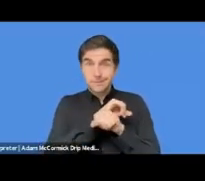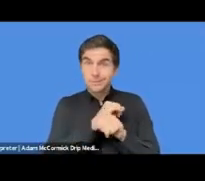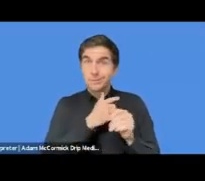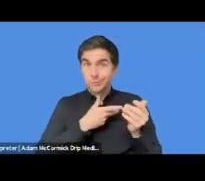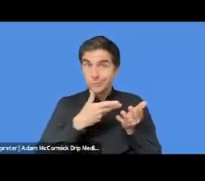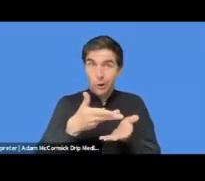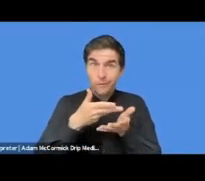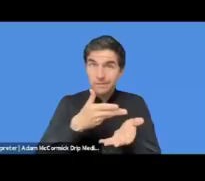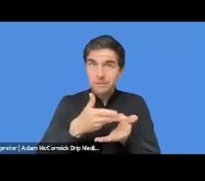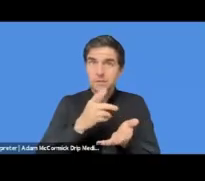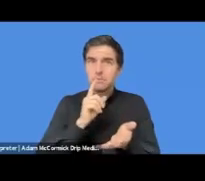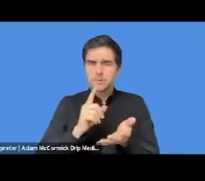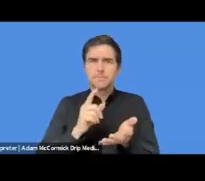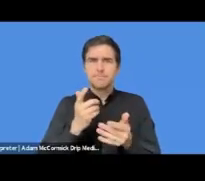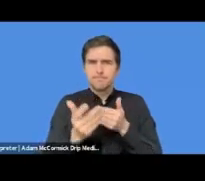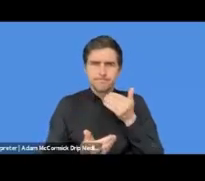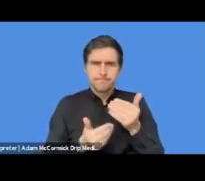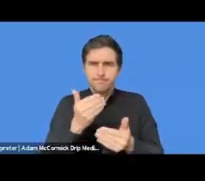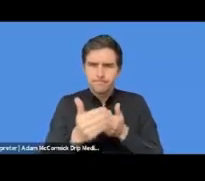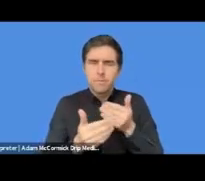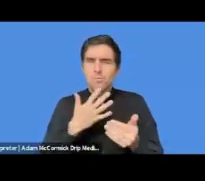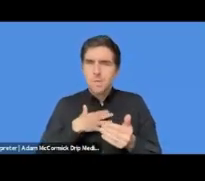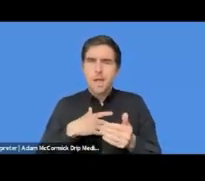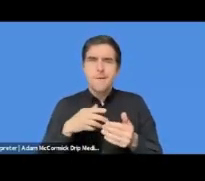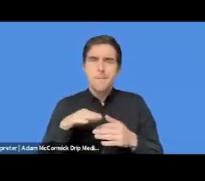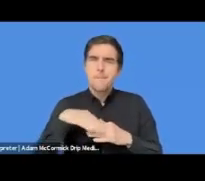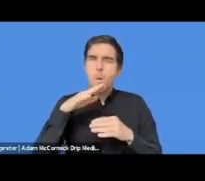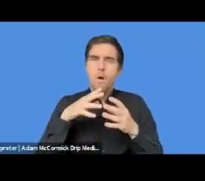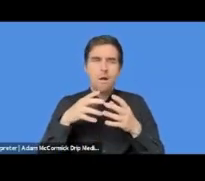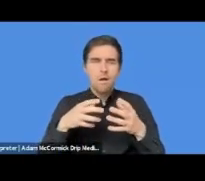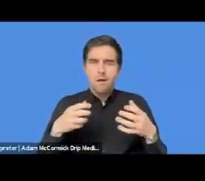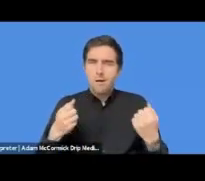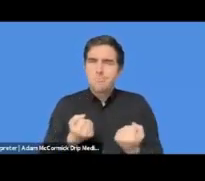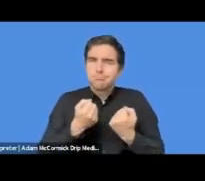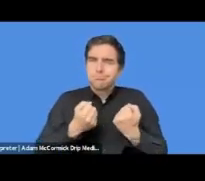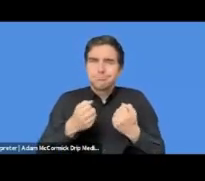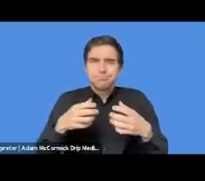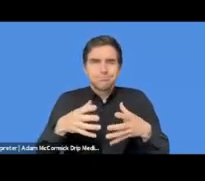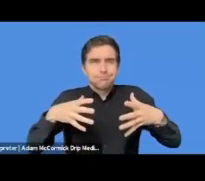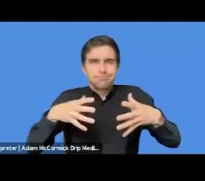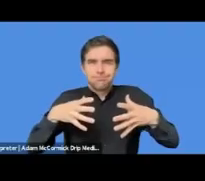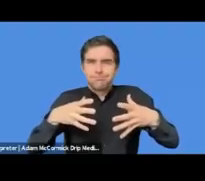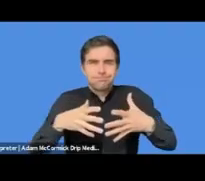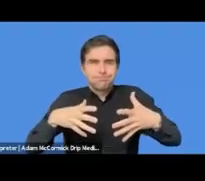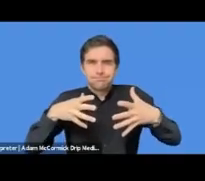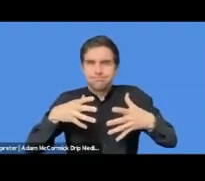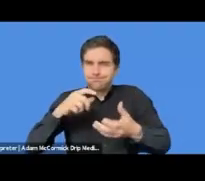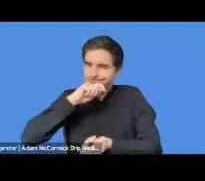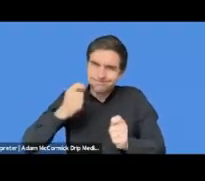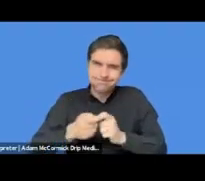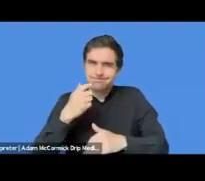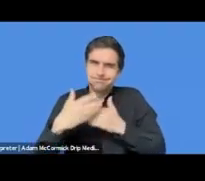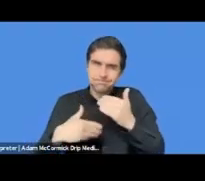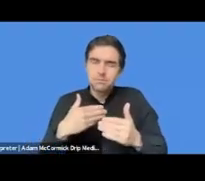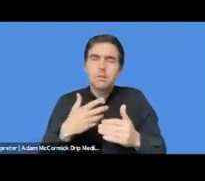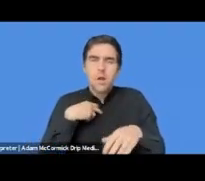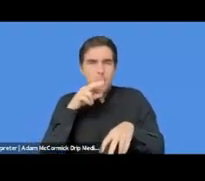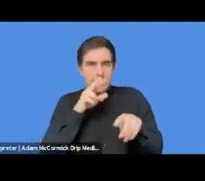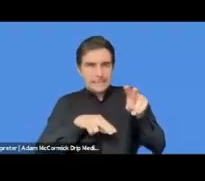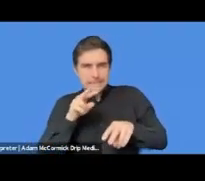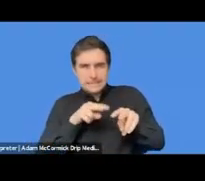up with approaches that after being capacity built in Transform. So just to share